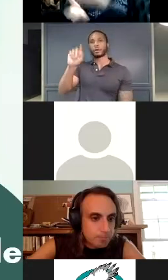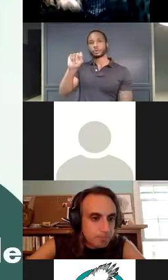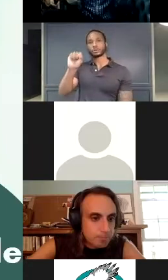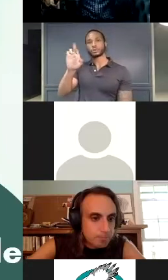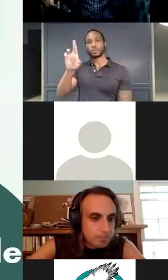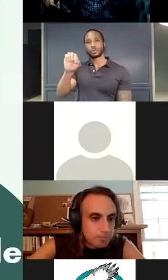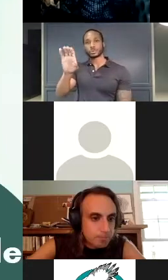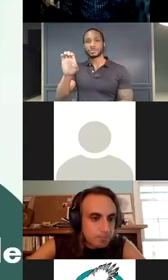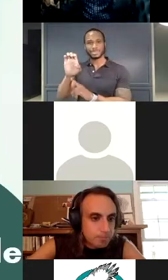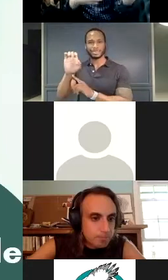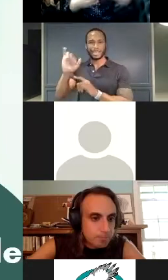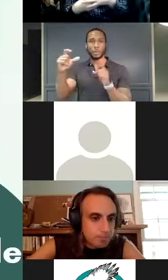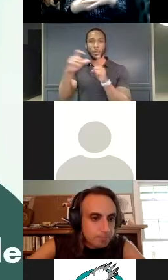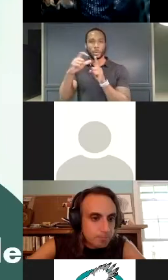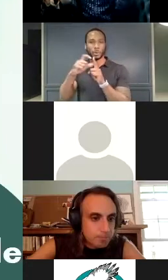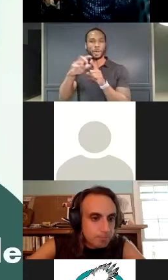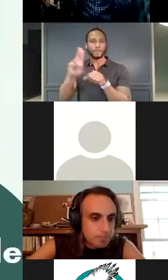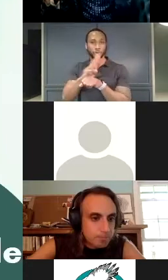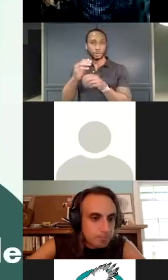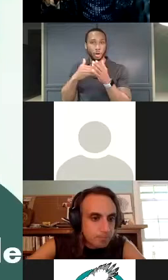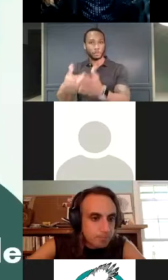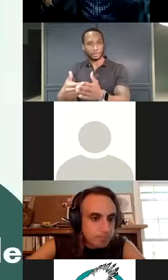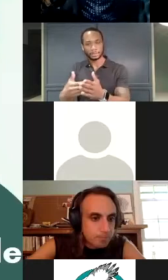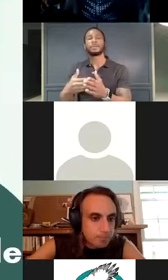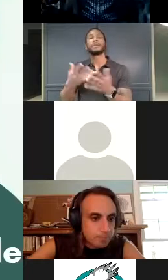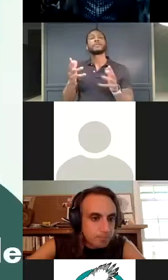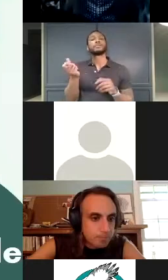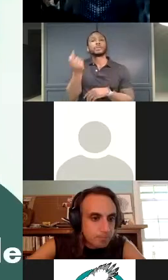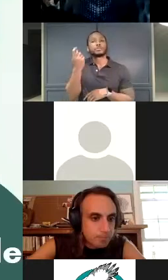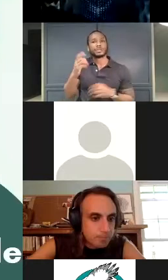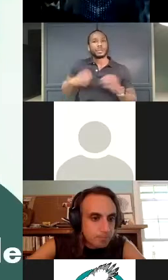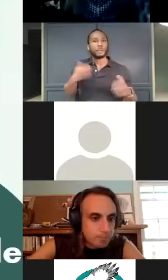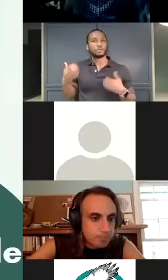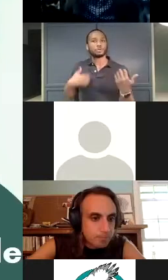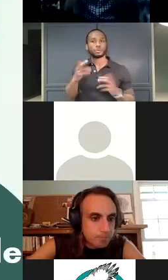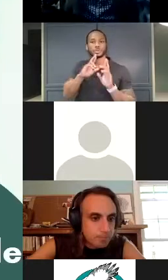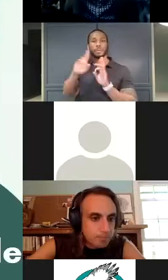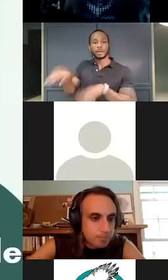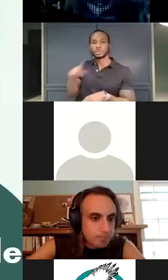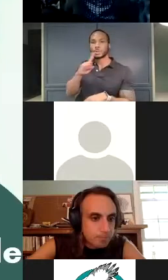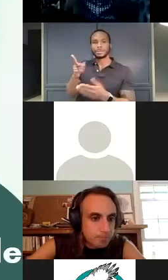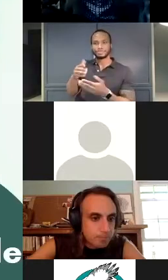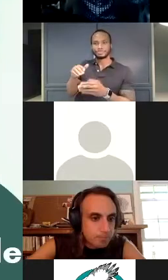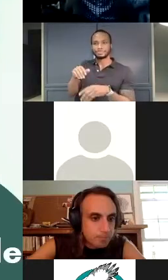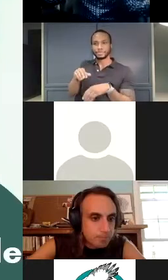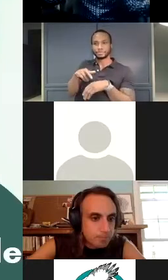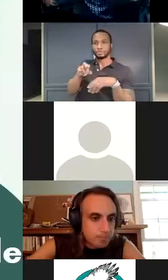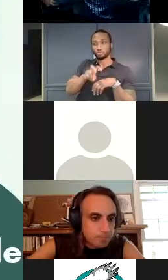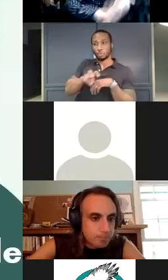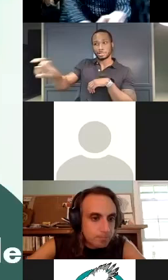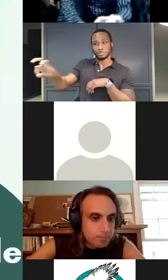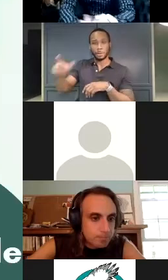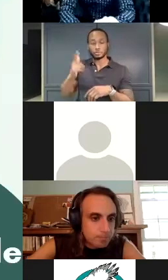this, again, understandable kind of emotional response to like get it off your plate because it feels really